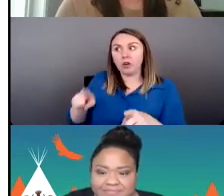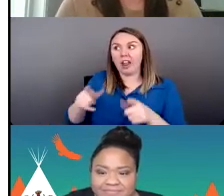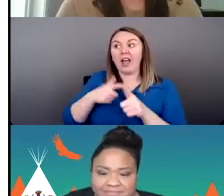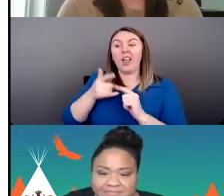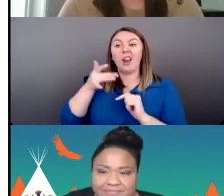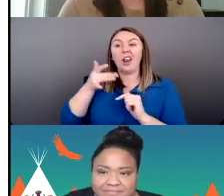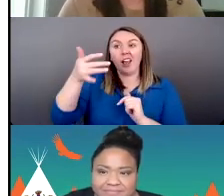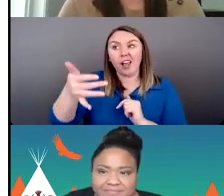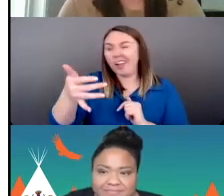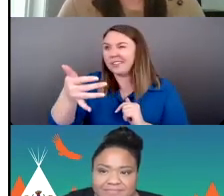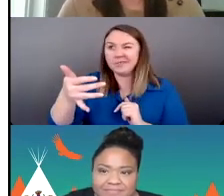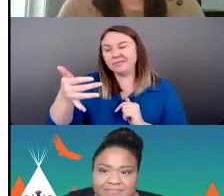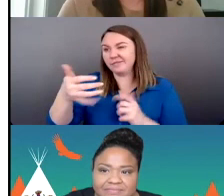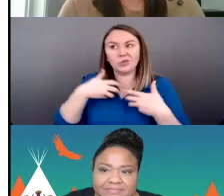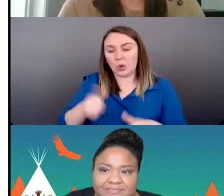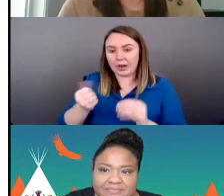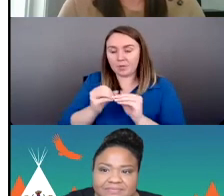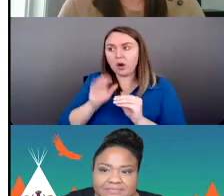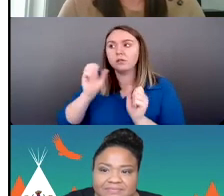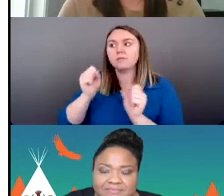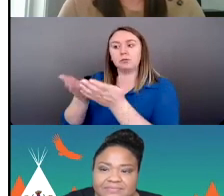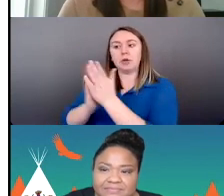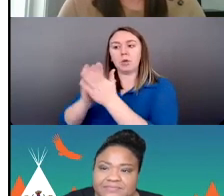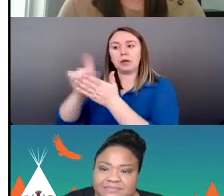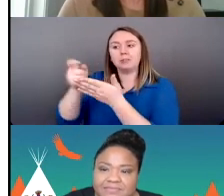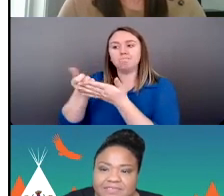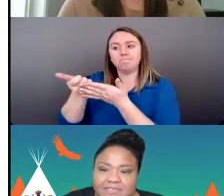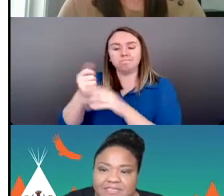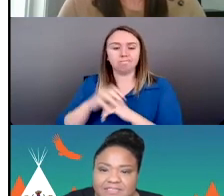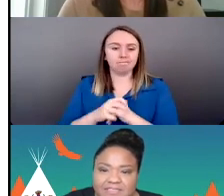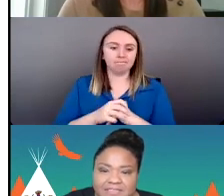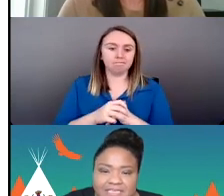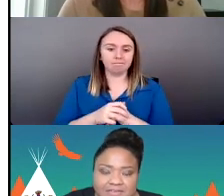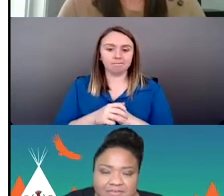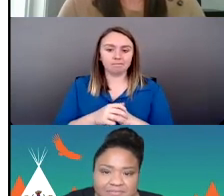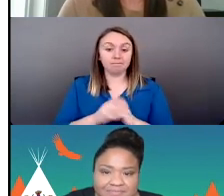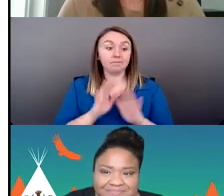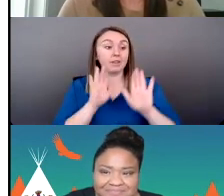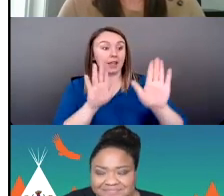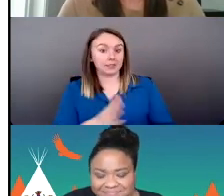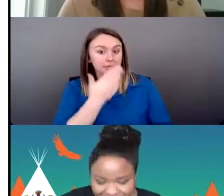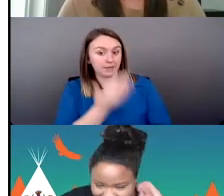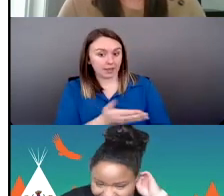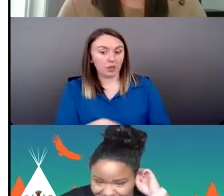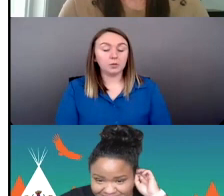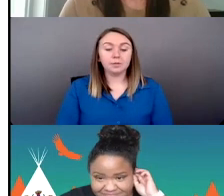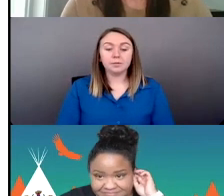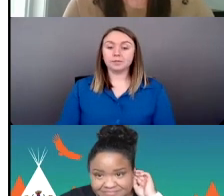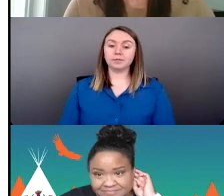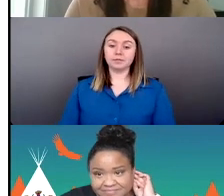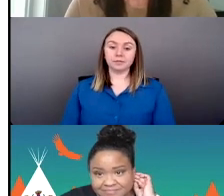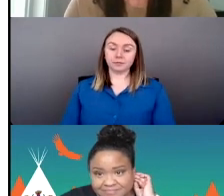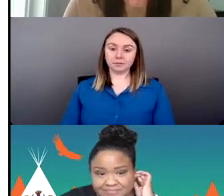to do it, and then at another point they've changed their mind, they can request that it's removed. Excellent, thank you. Yeah.